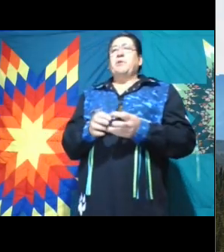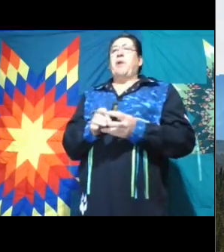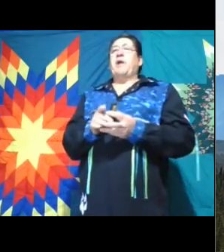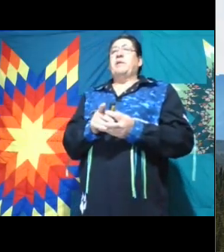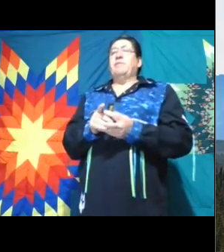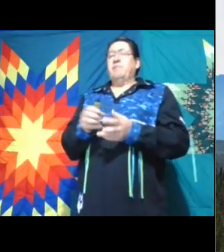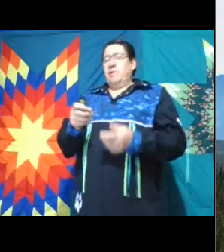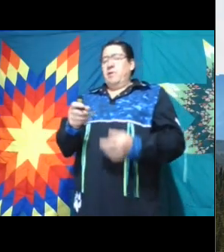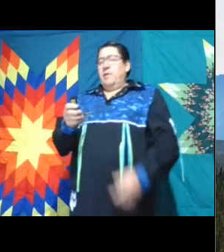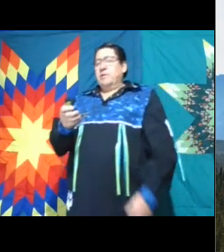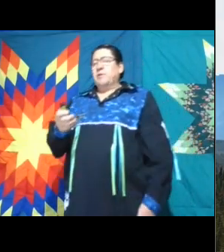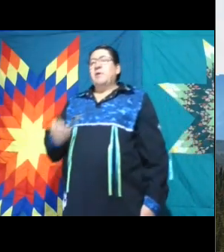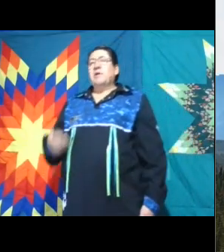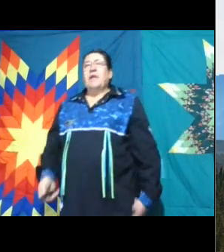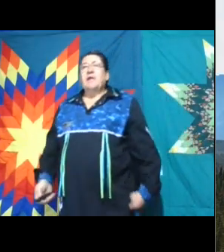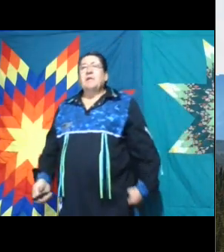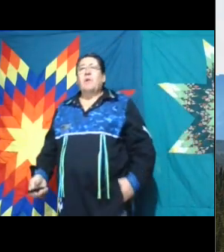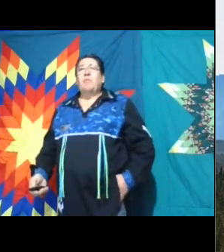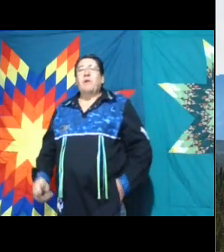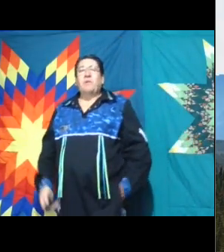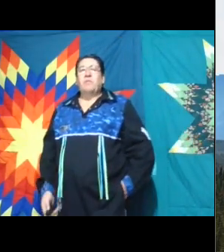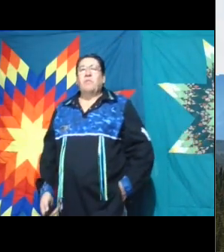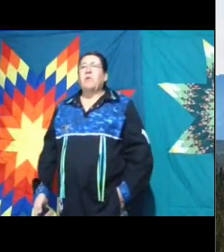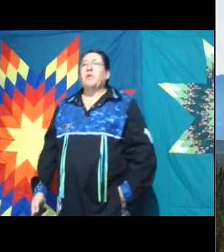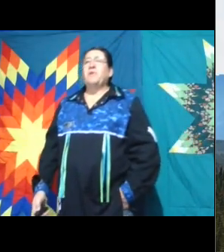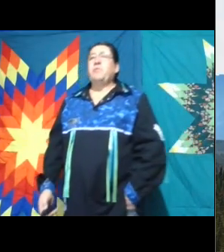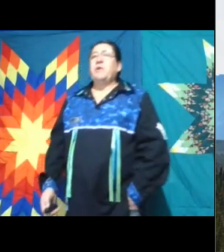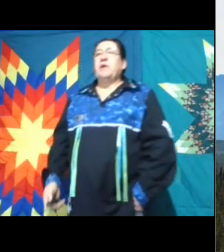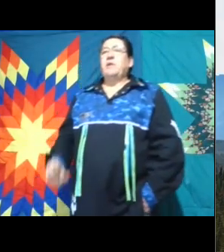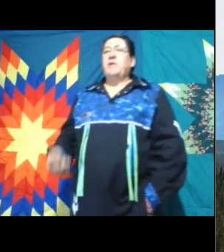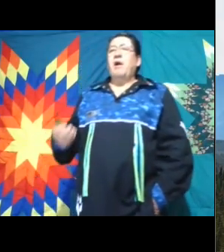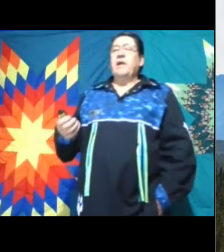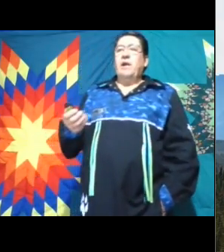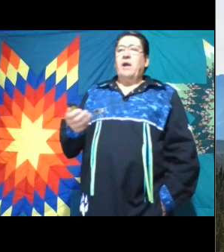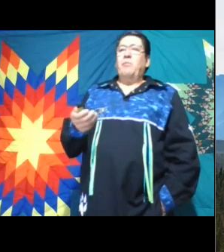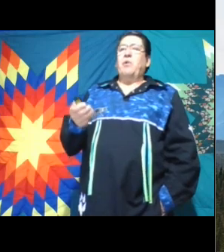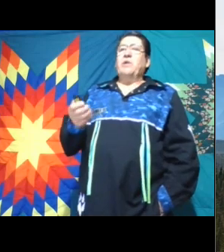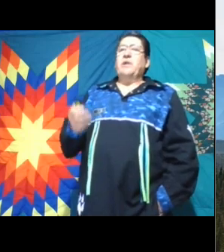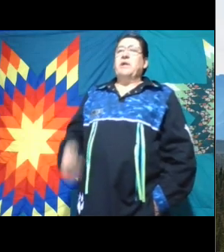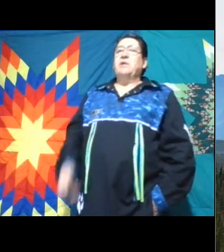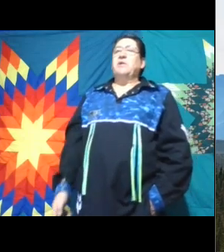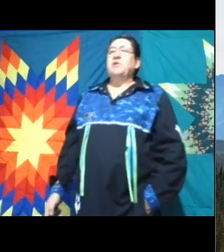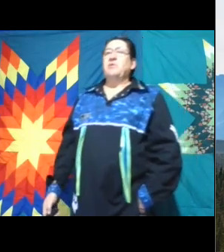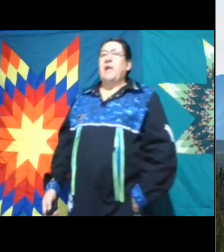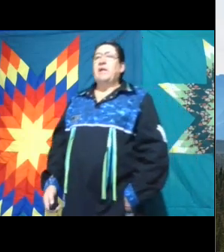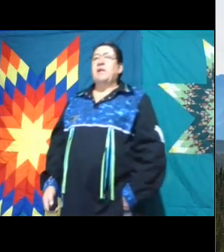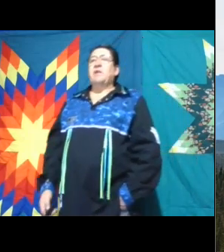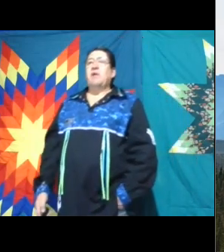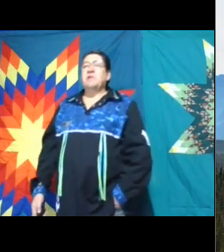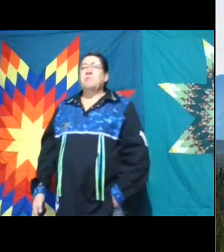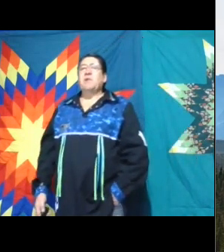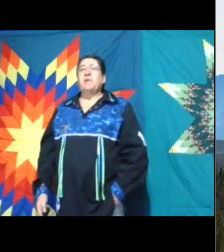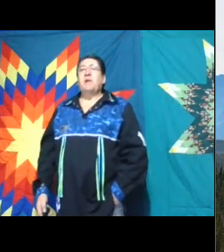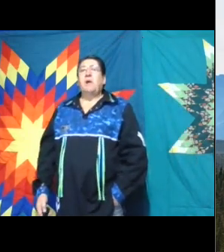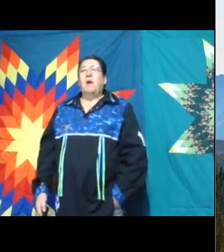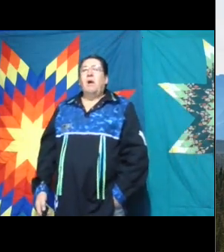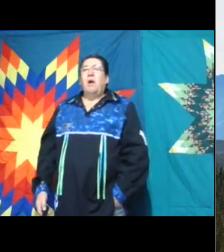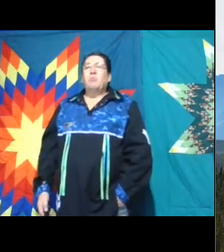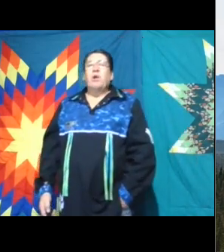Indigenous perspective. So on today's webinar, we're going to be talking about the traditional land